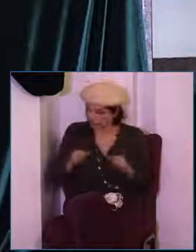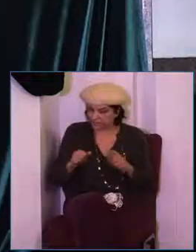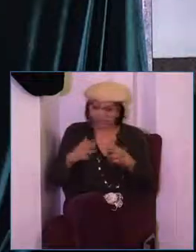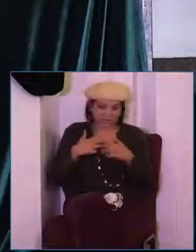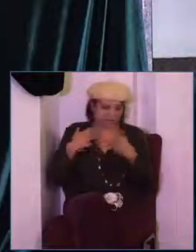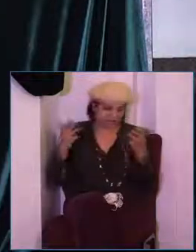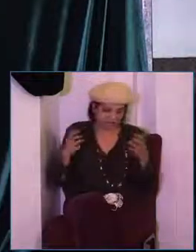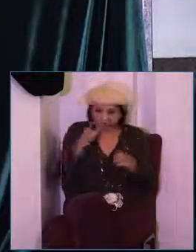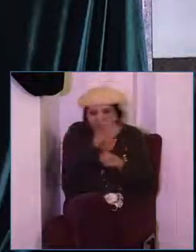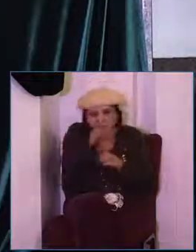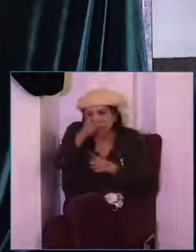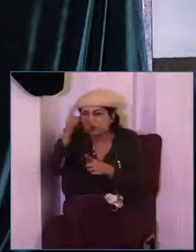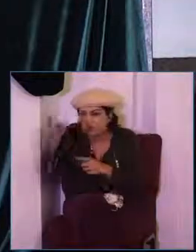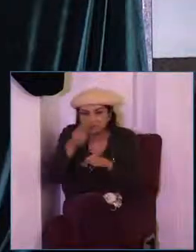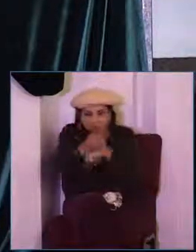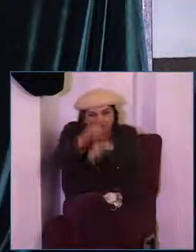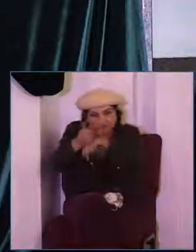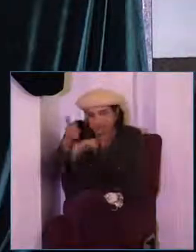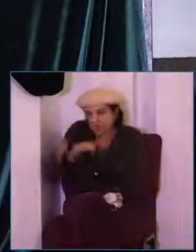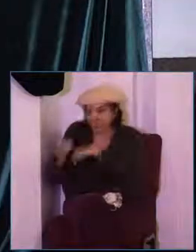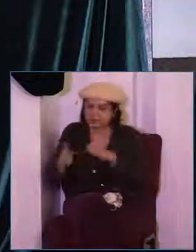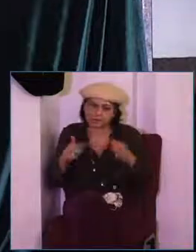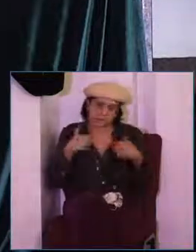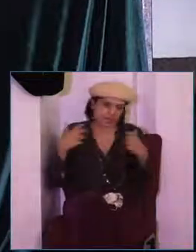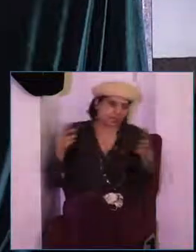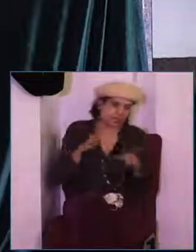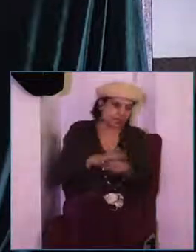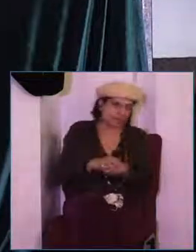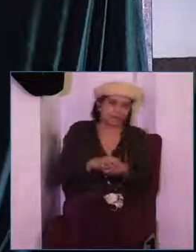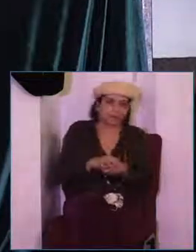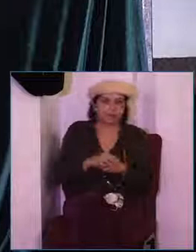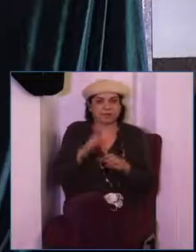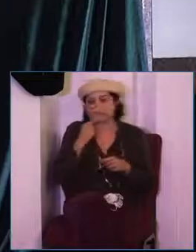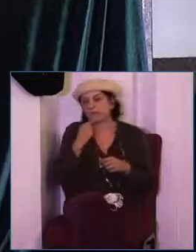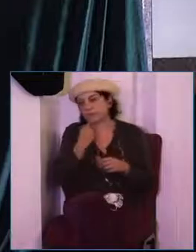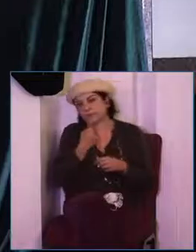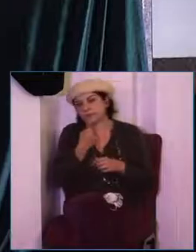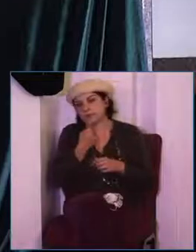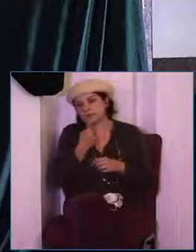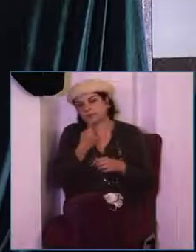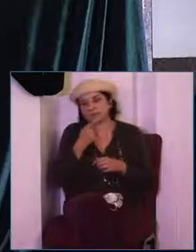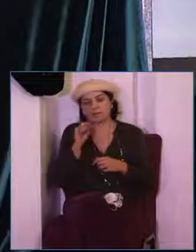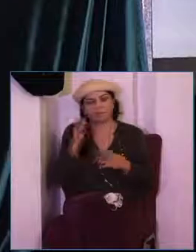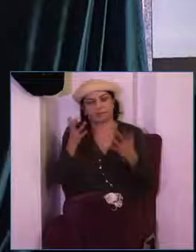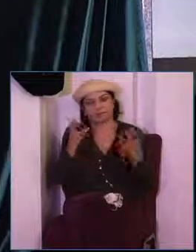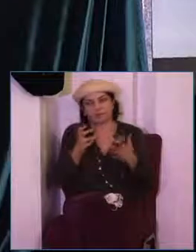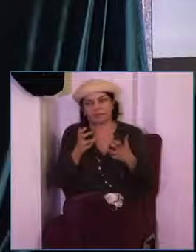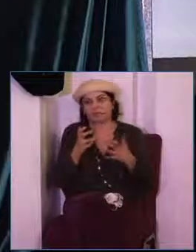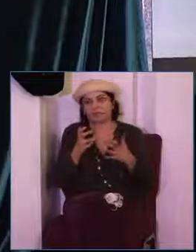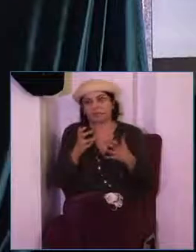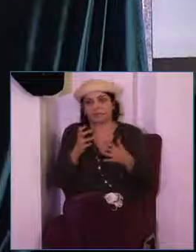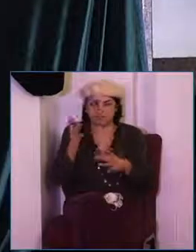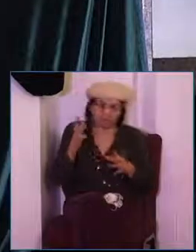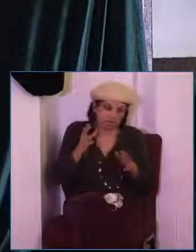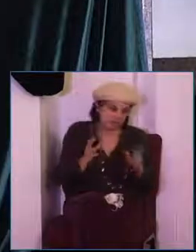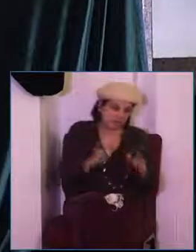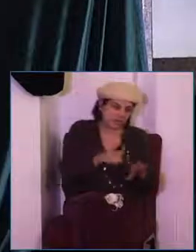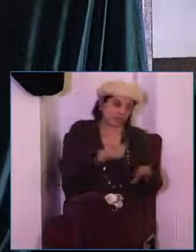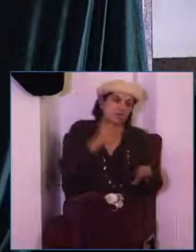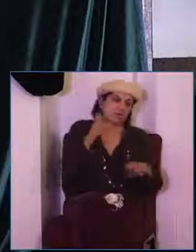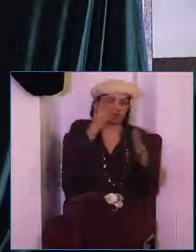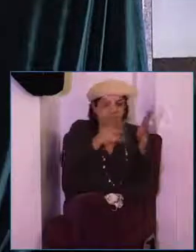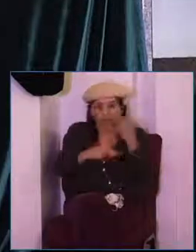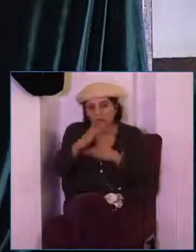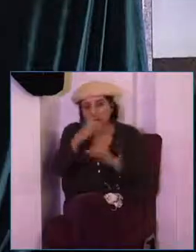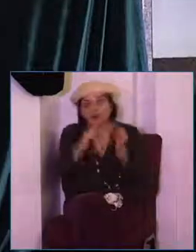hurt all we want to. But I have found that the longer I court that problem and fellowship with the problem and repeat